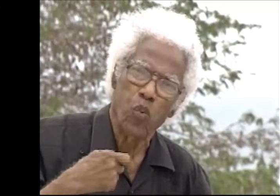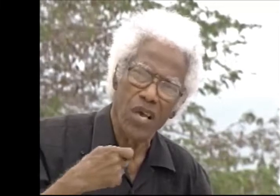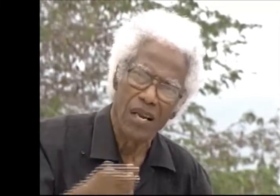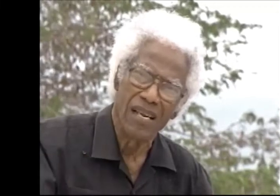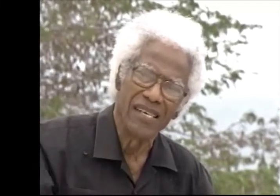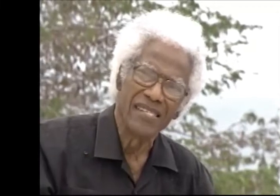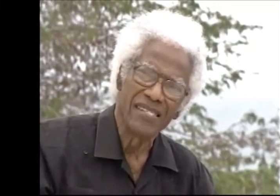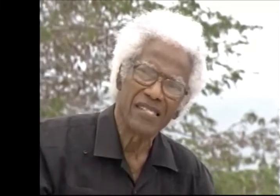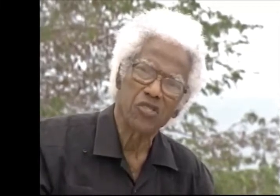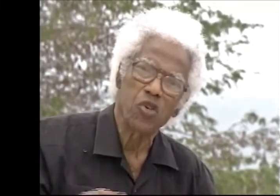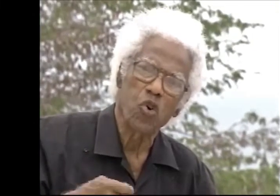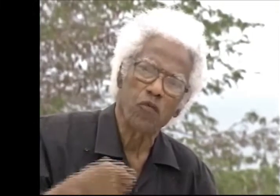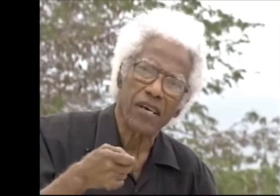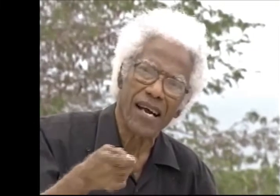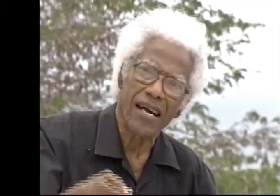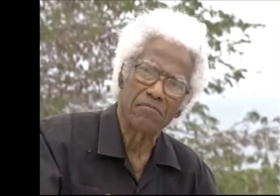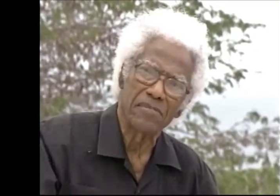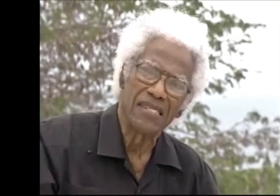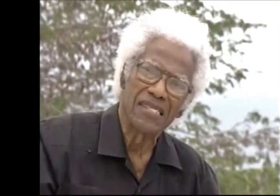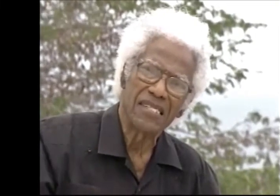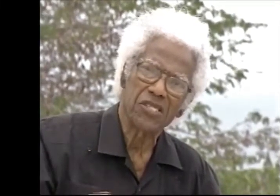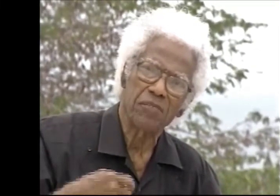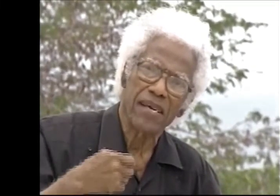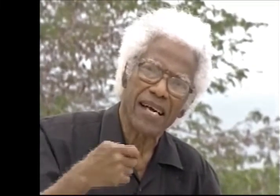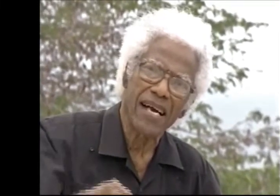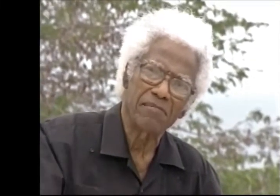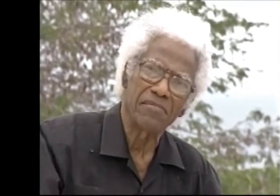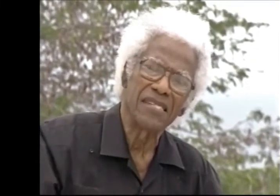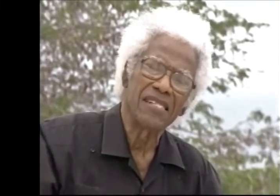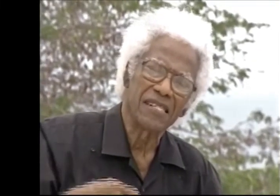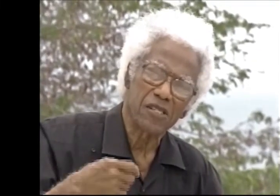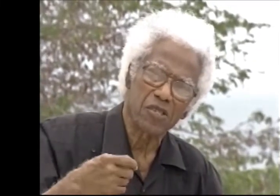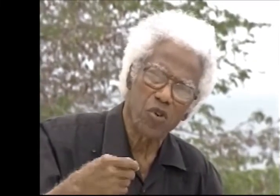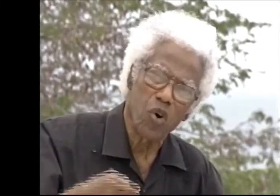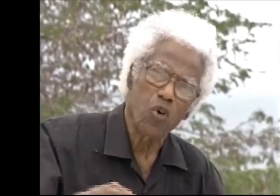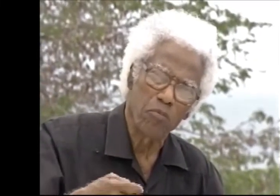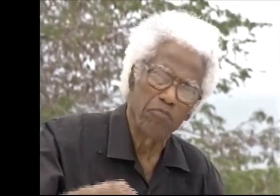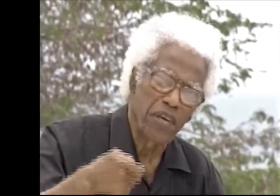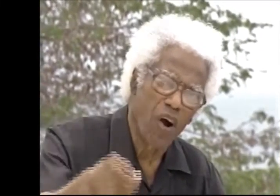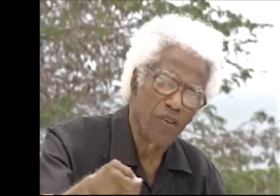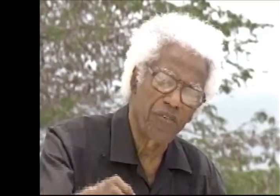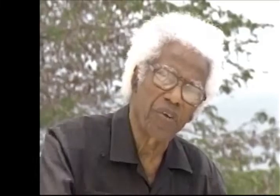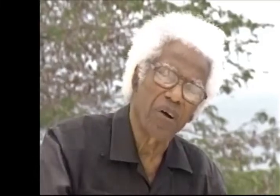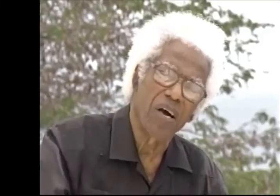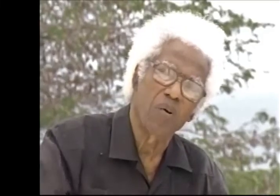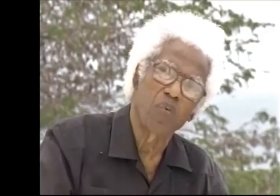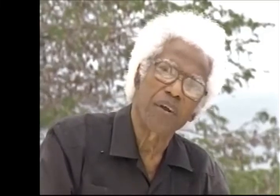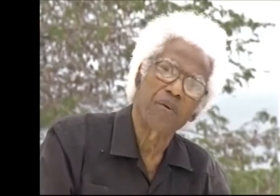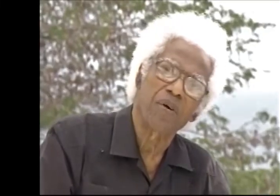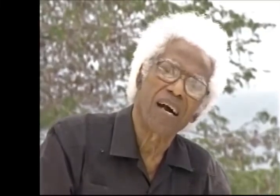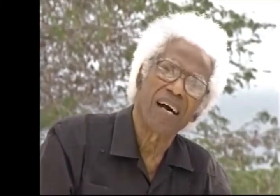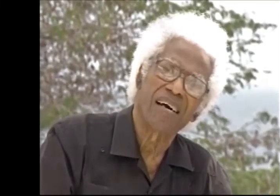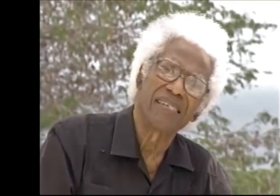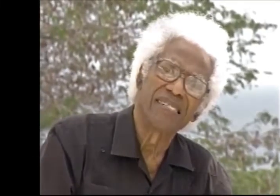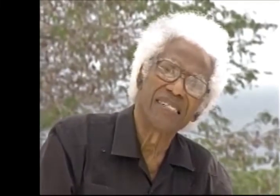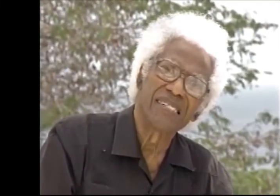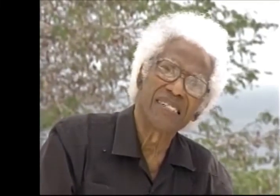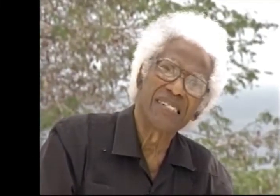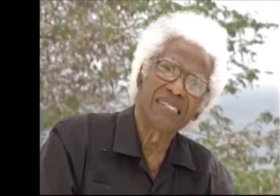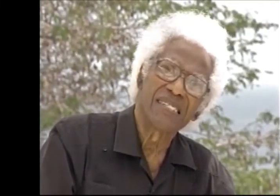that will to overcome, to become, to go beyond where you